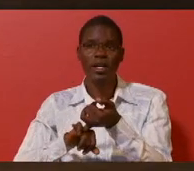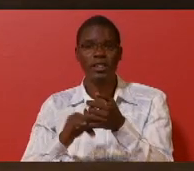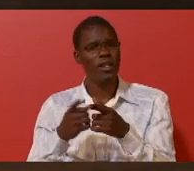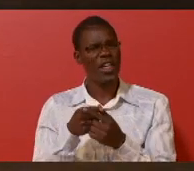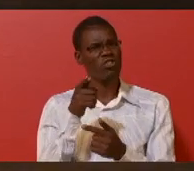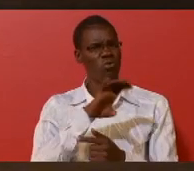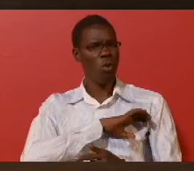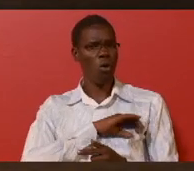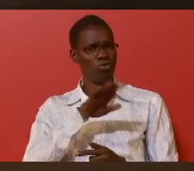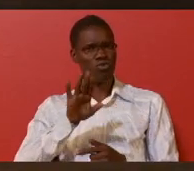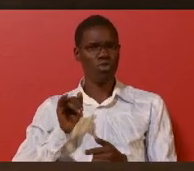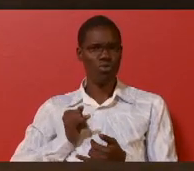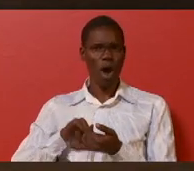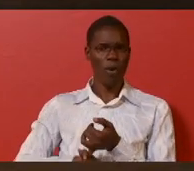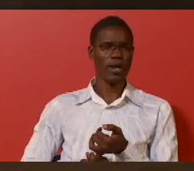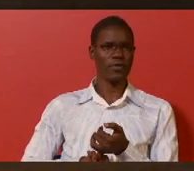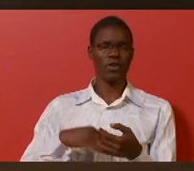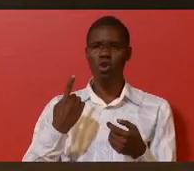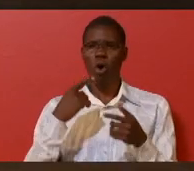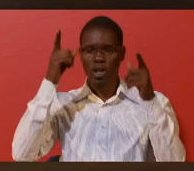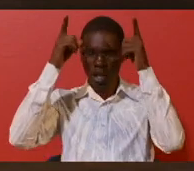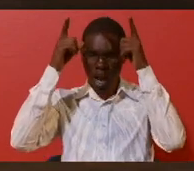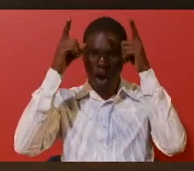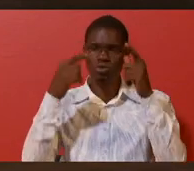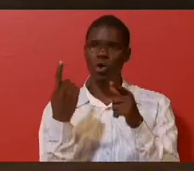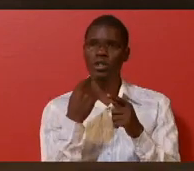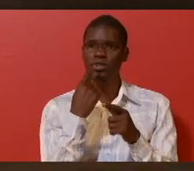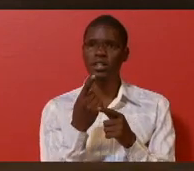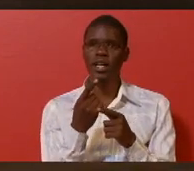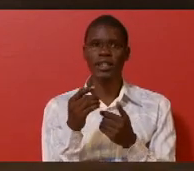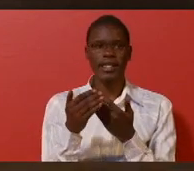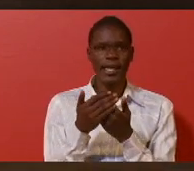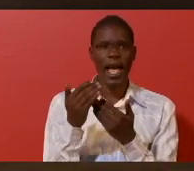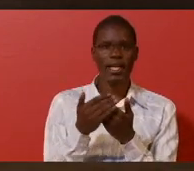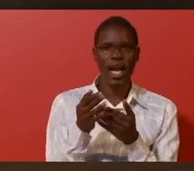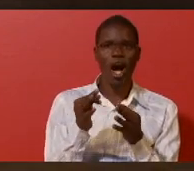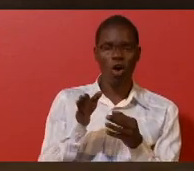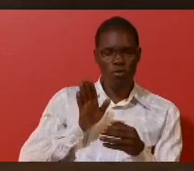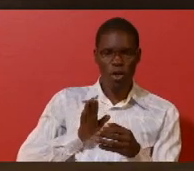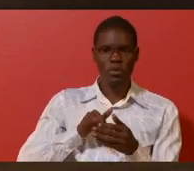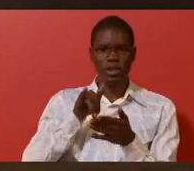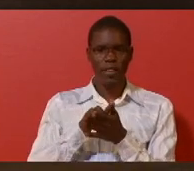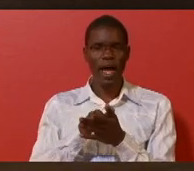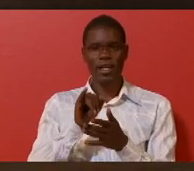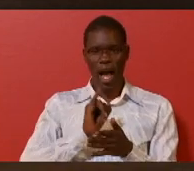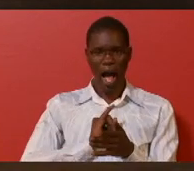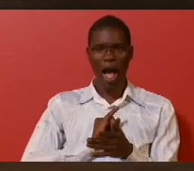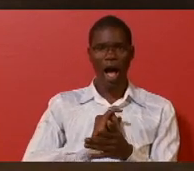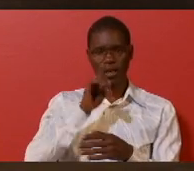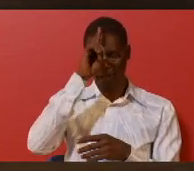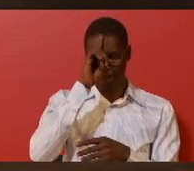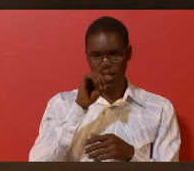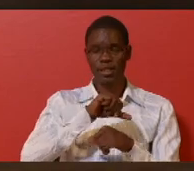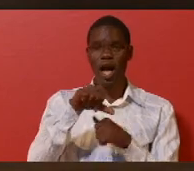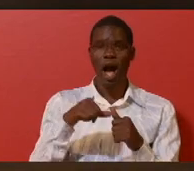wife. The cows are just to say that you could take care of her, that you are serious about this